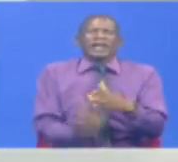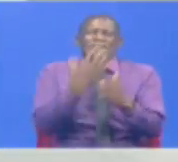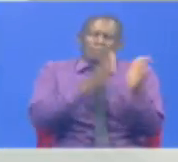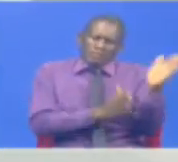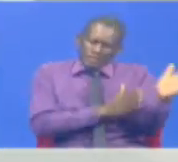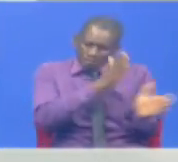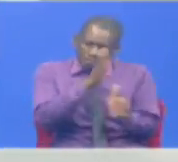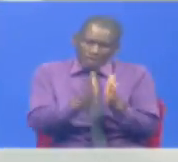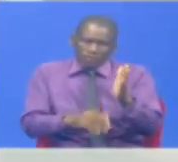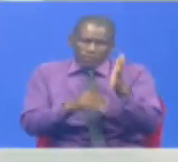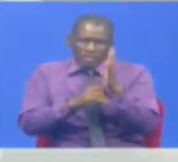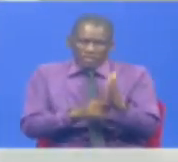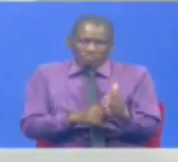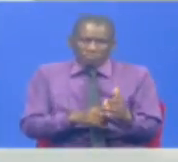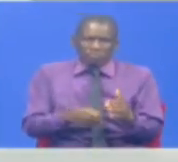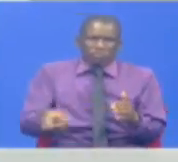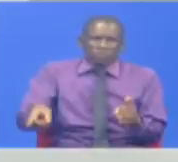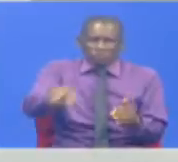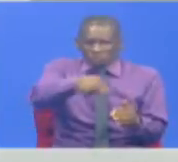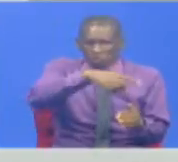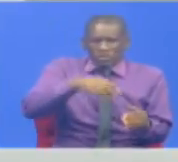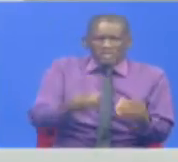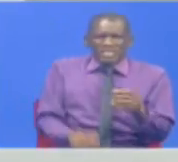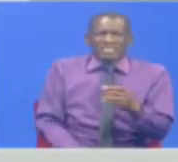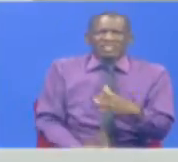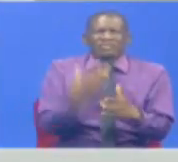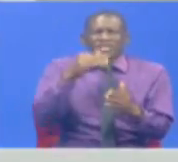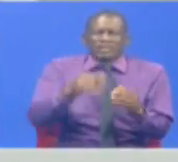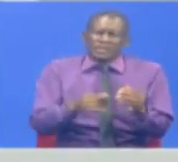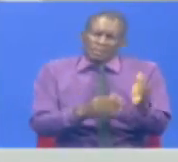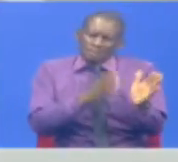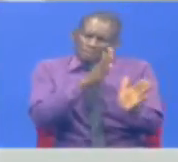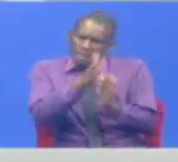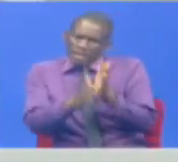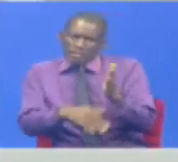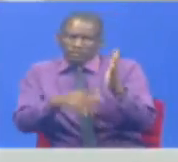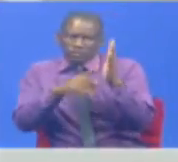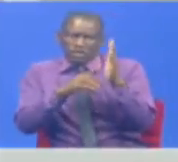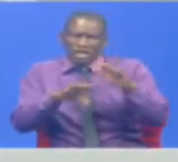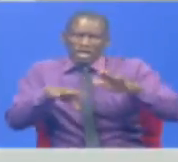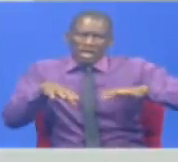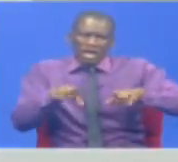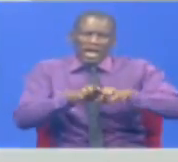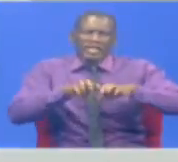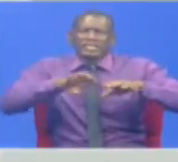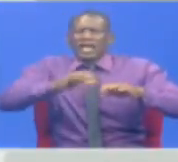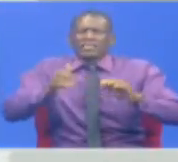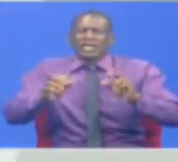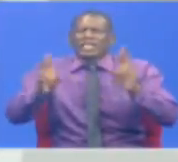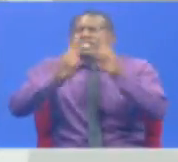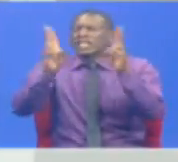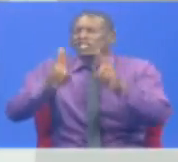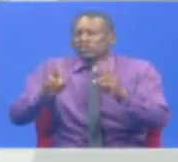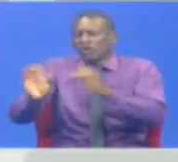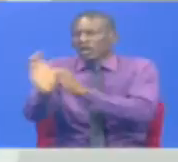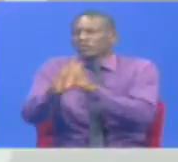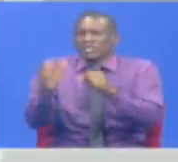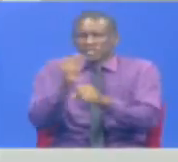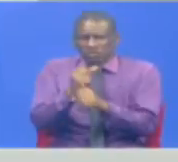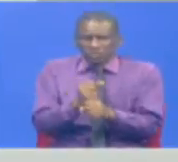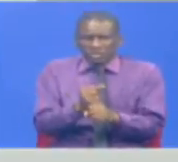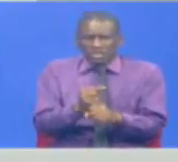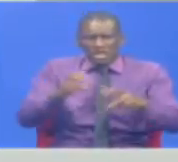like, we are already young, we are going to develop modalities like it is in the rest of the world. Our